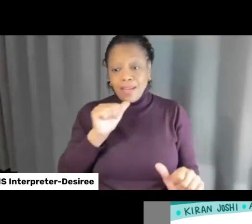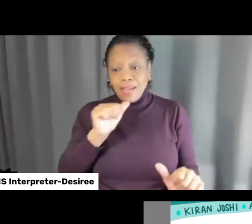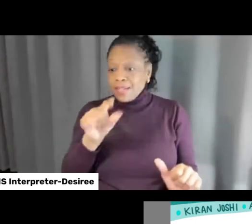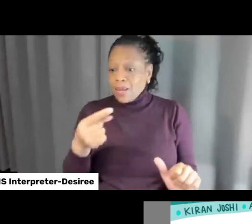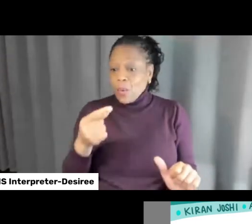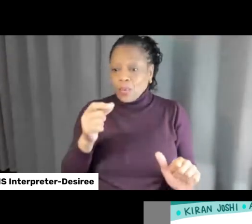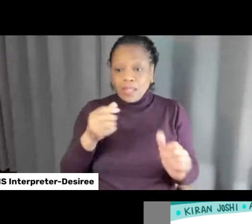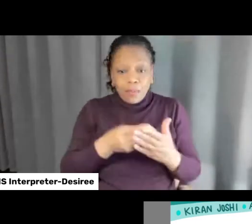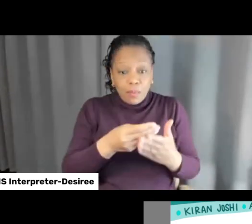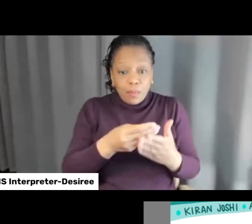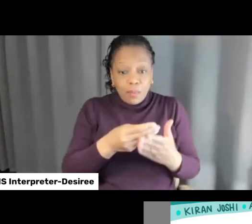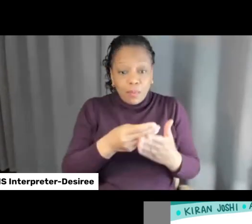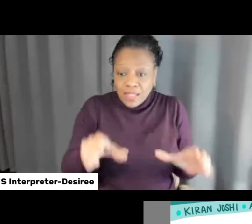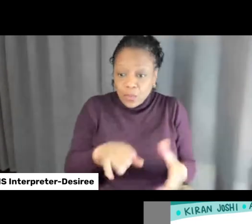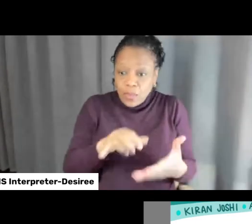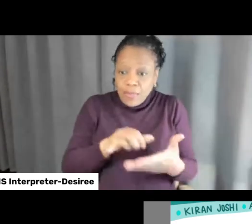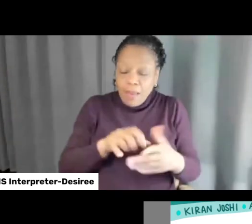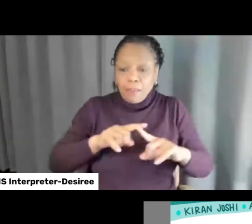we're also